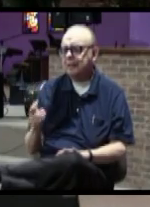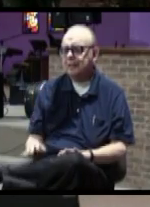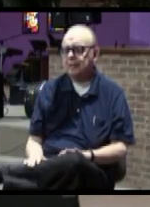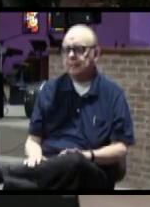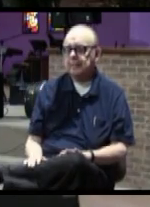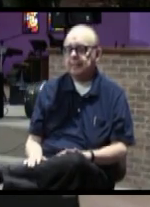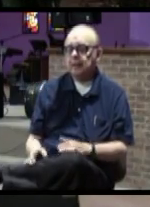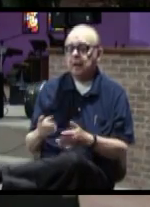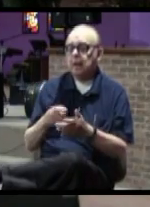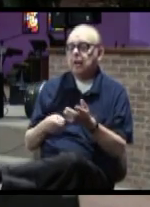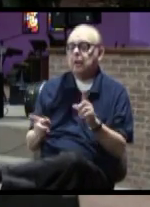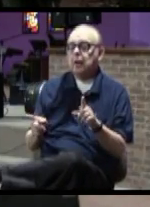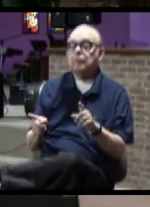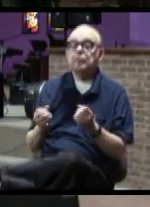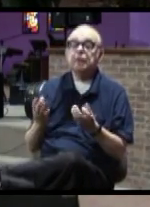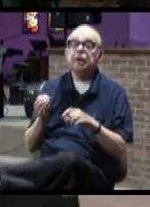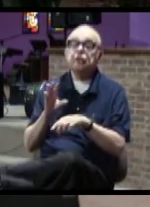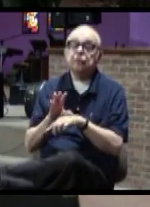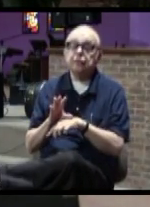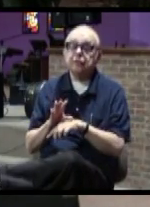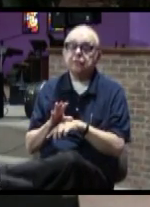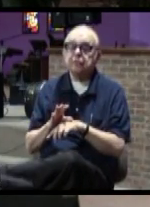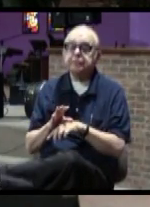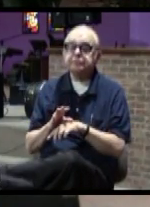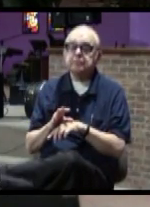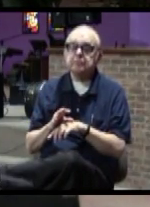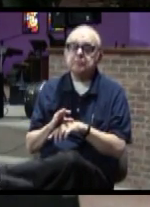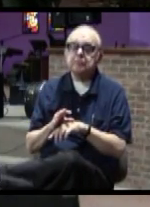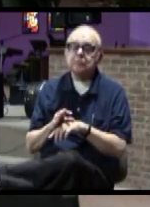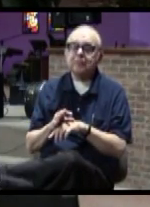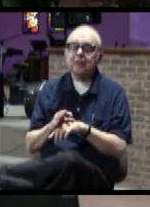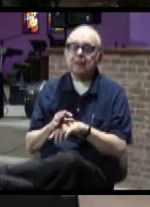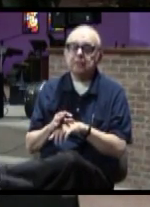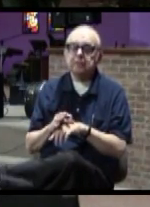You see, here's what happens in a lot of churches.